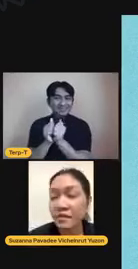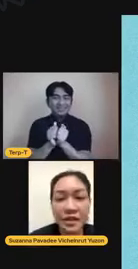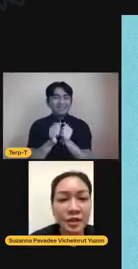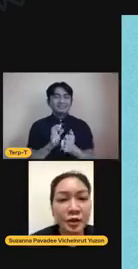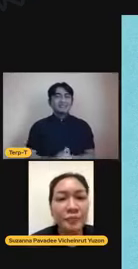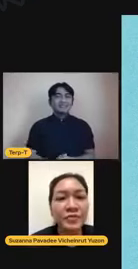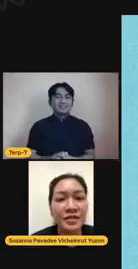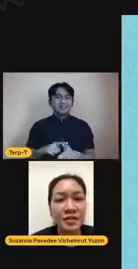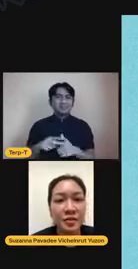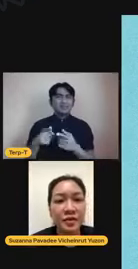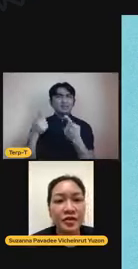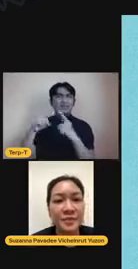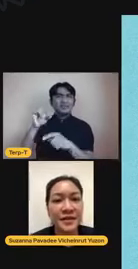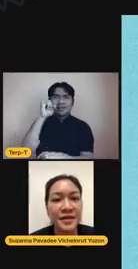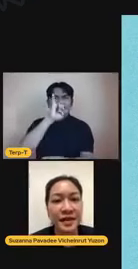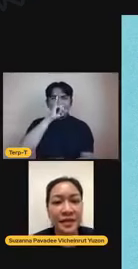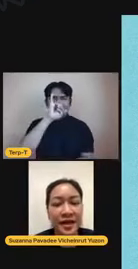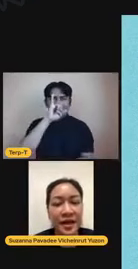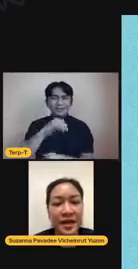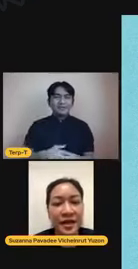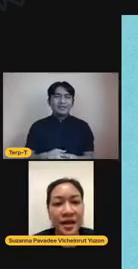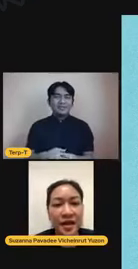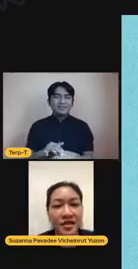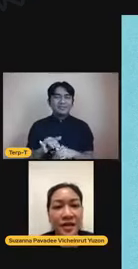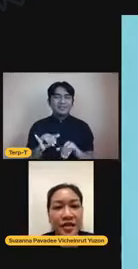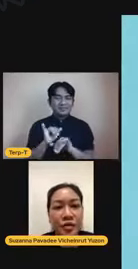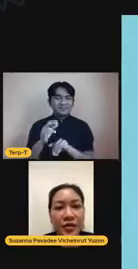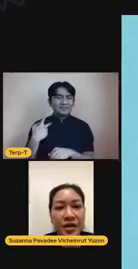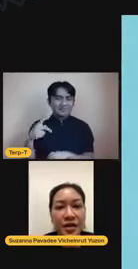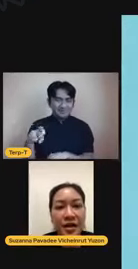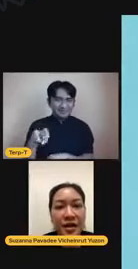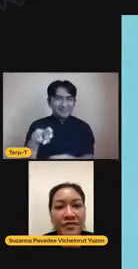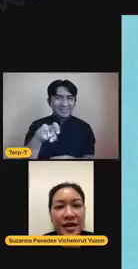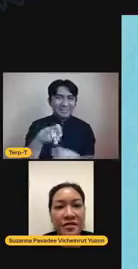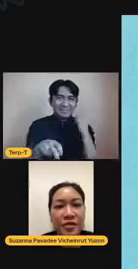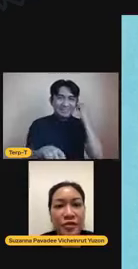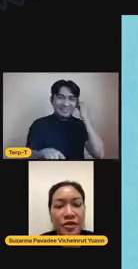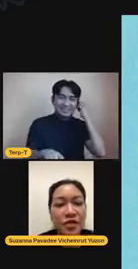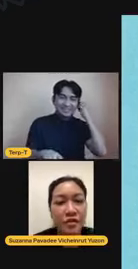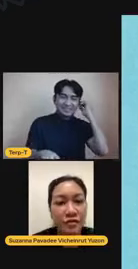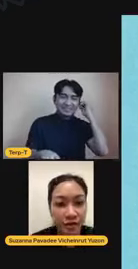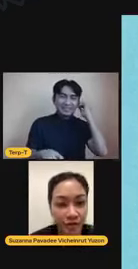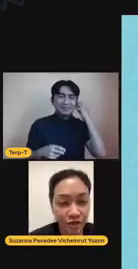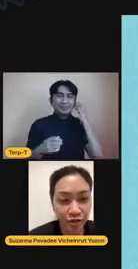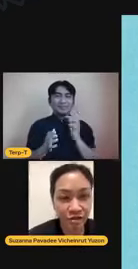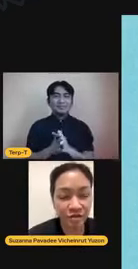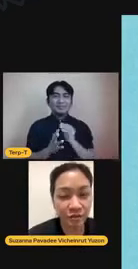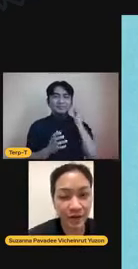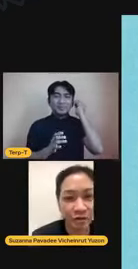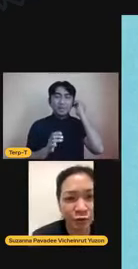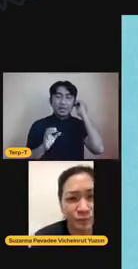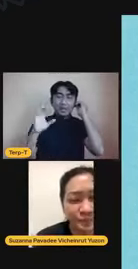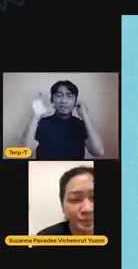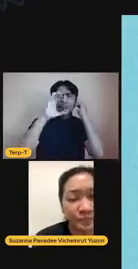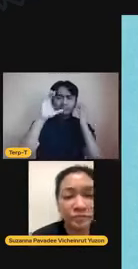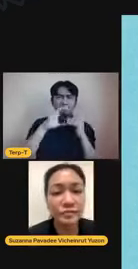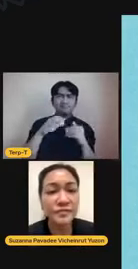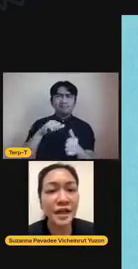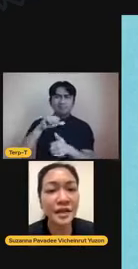in Iloilo. So trips like that. And so that's what we have done. So just look for the resources around